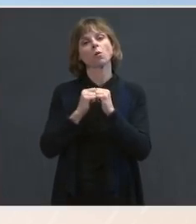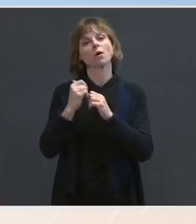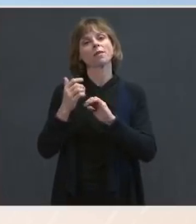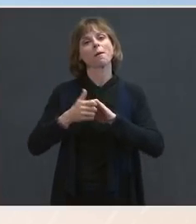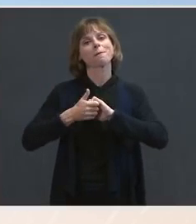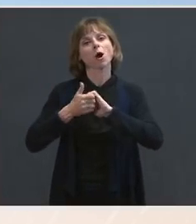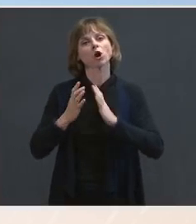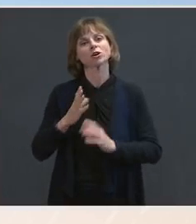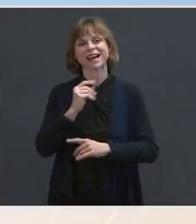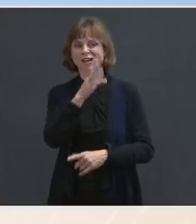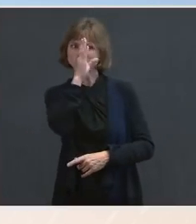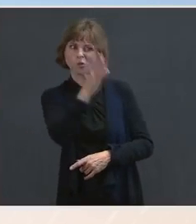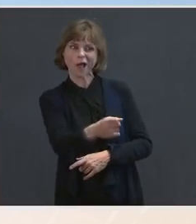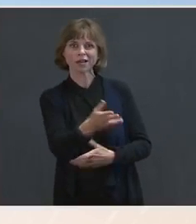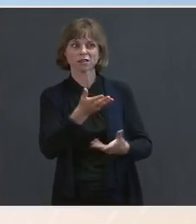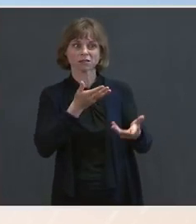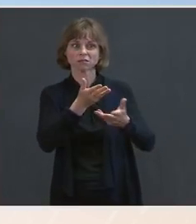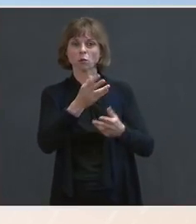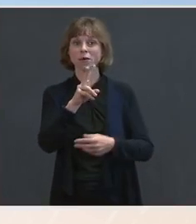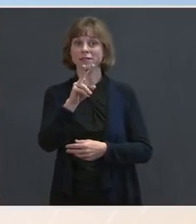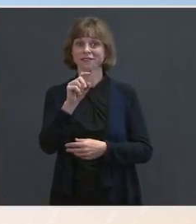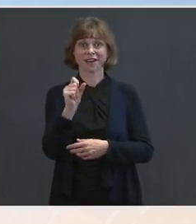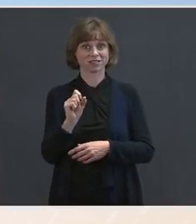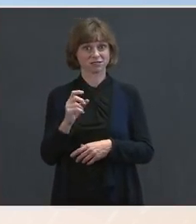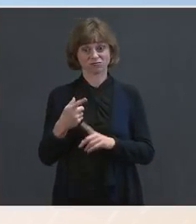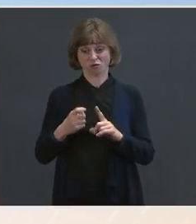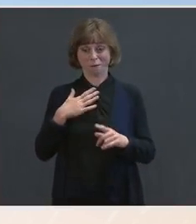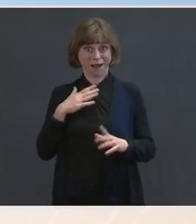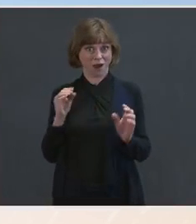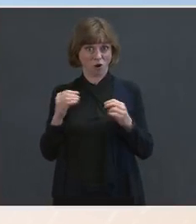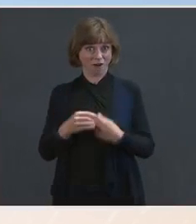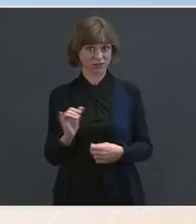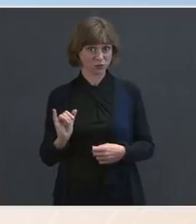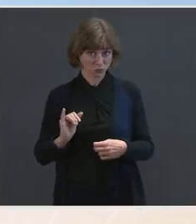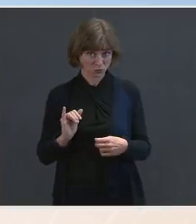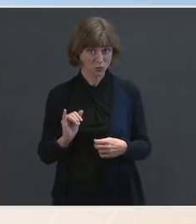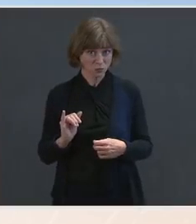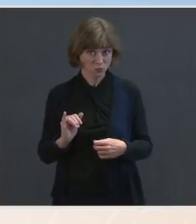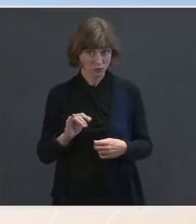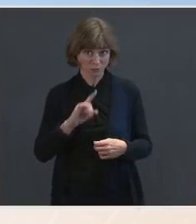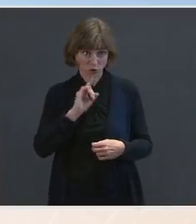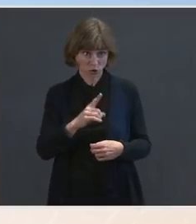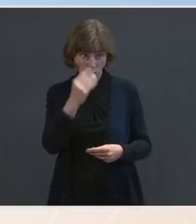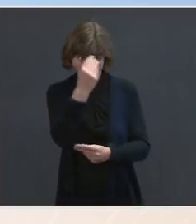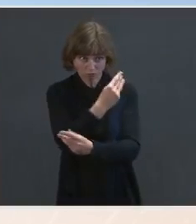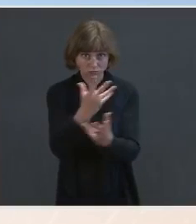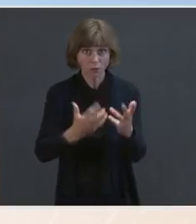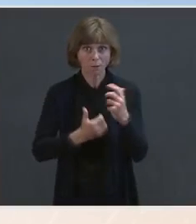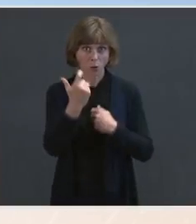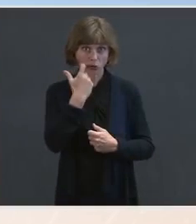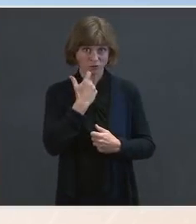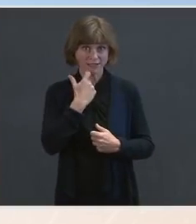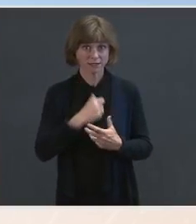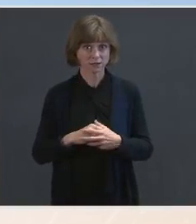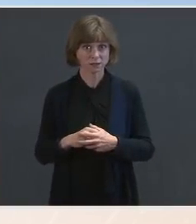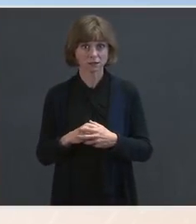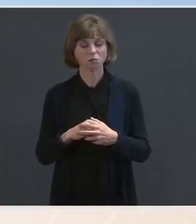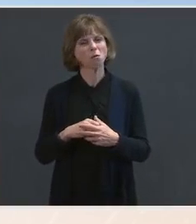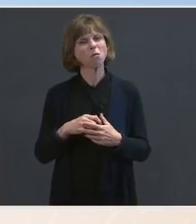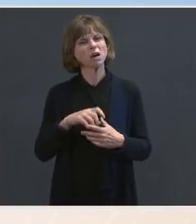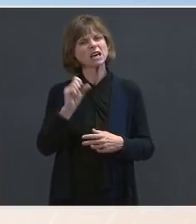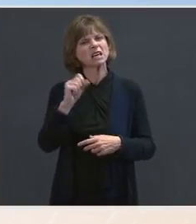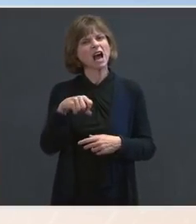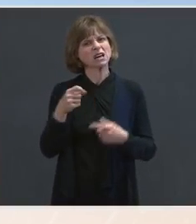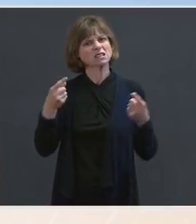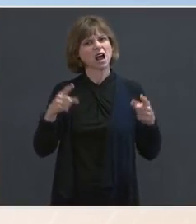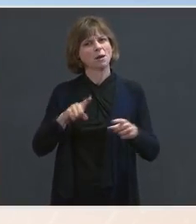with veterans through even my office, whom we're hearing from, to make sure that they have the most recent information. Are there examples of frustrations?